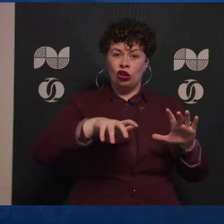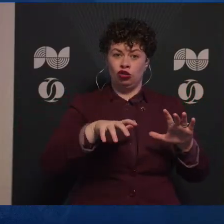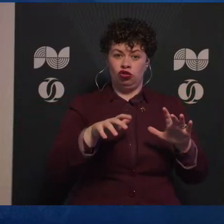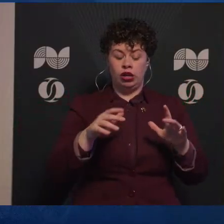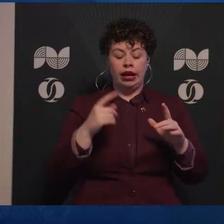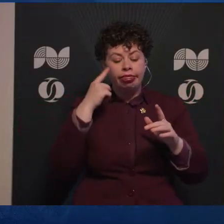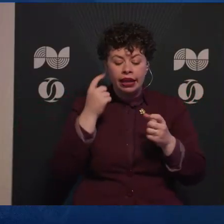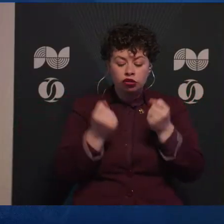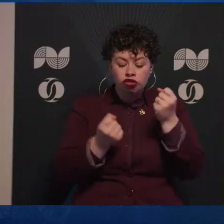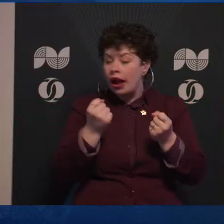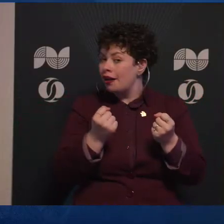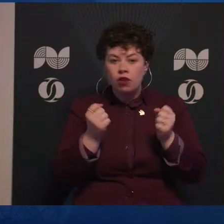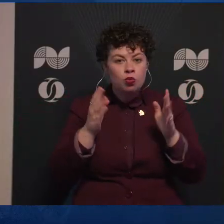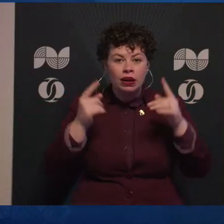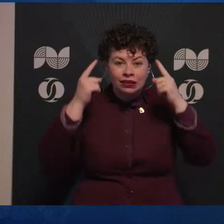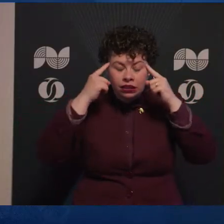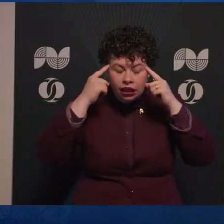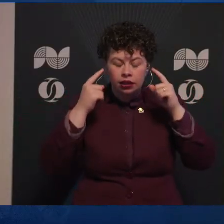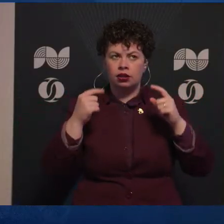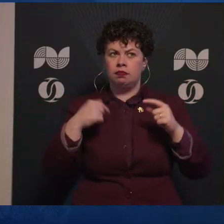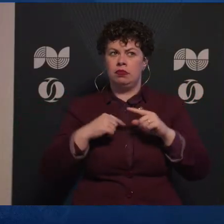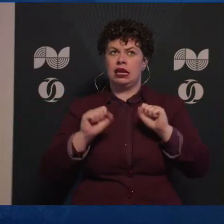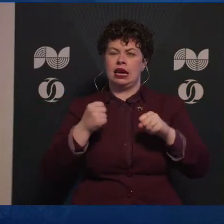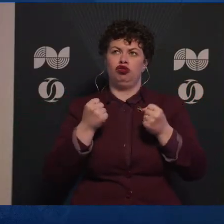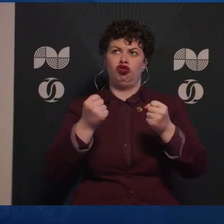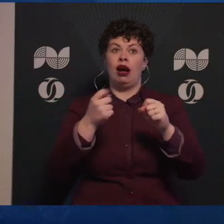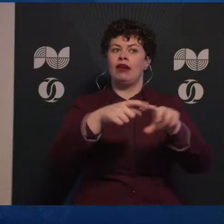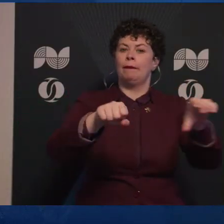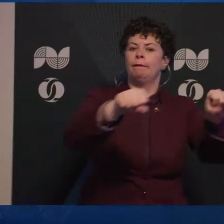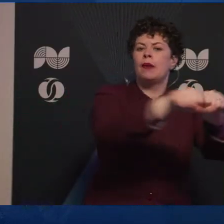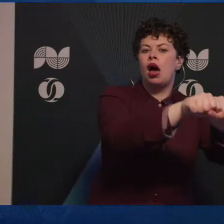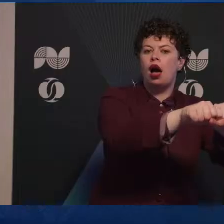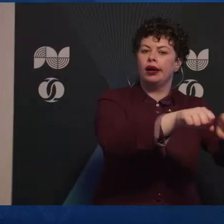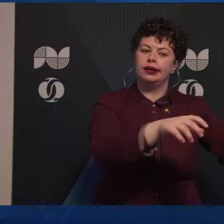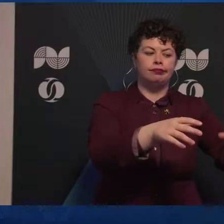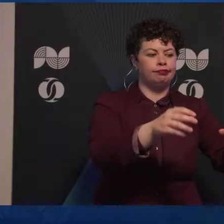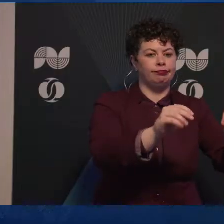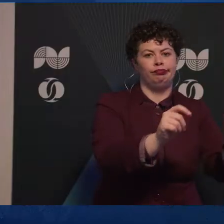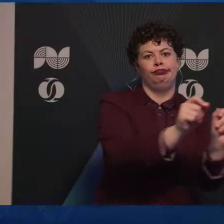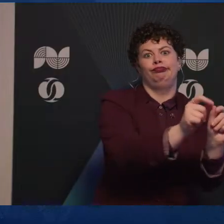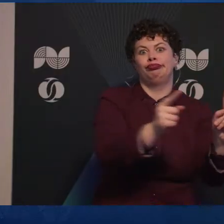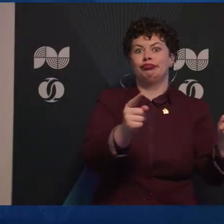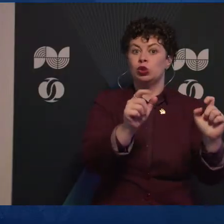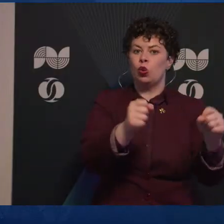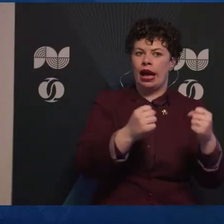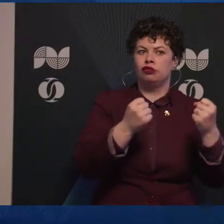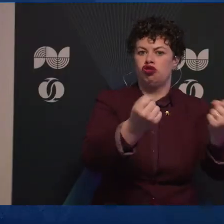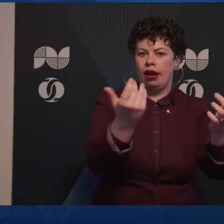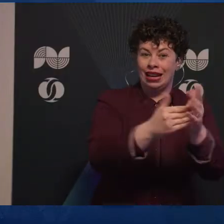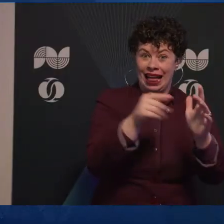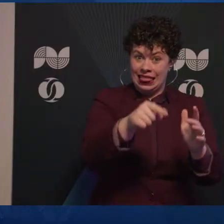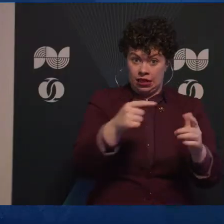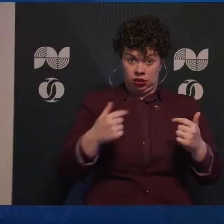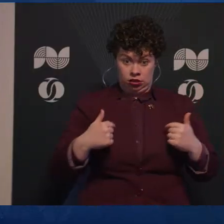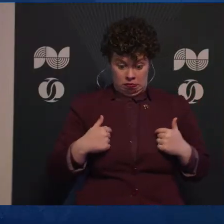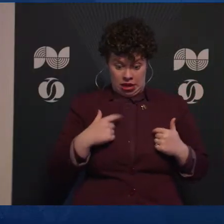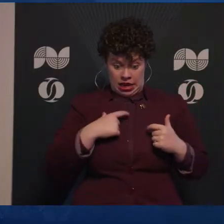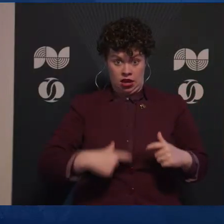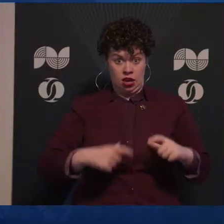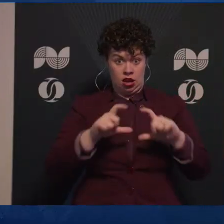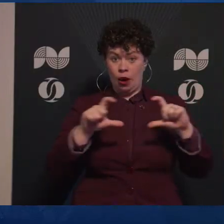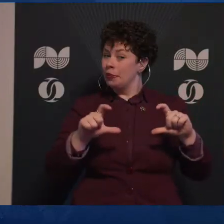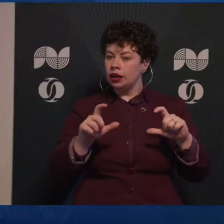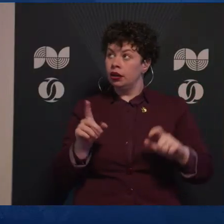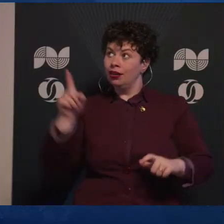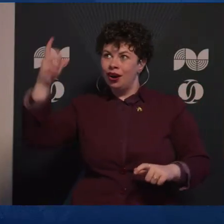scale than the powers of an individual company. So one can make a very compelling case that industrial policy will have its moment